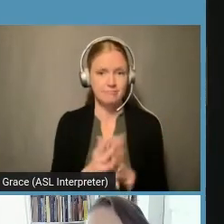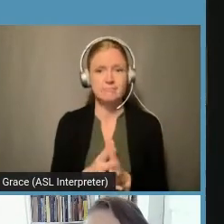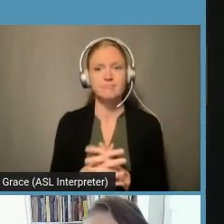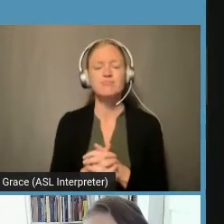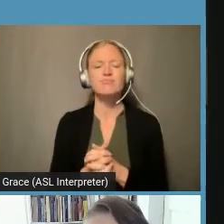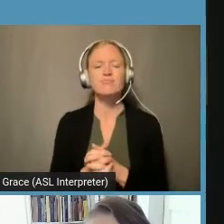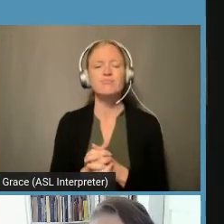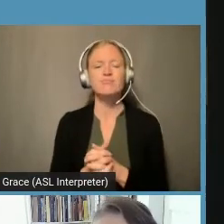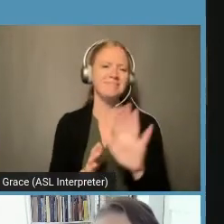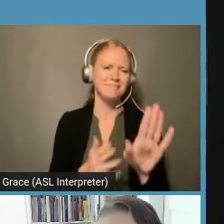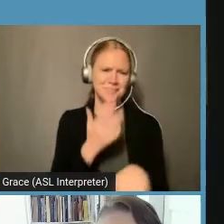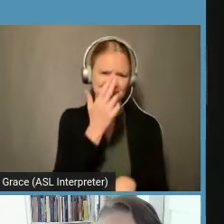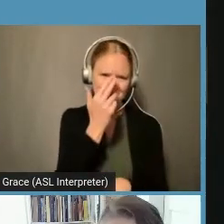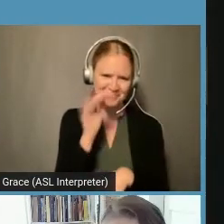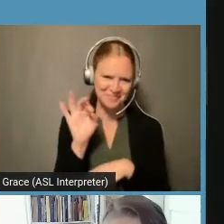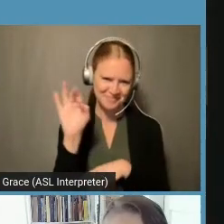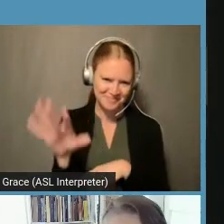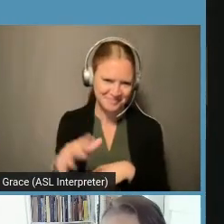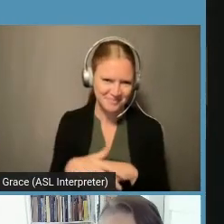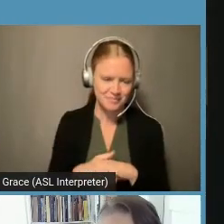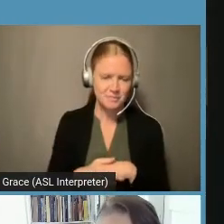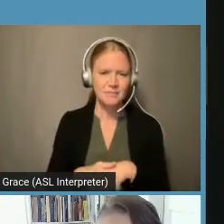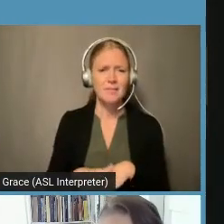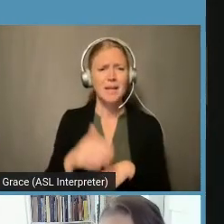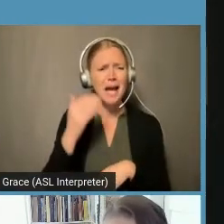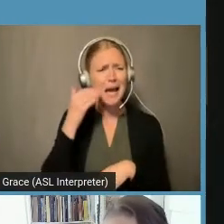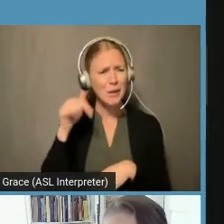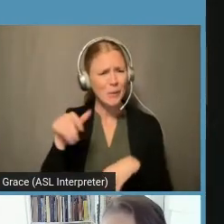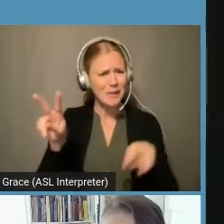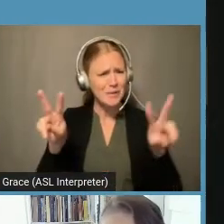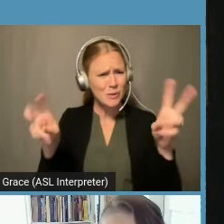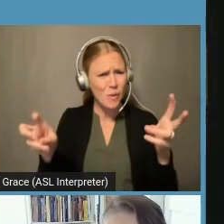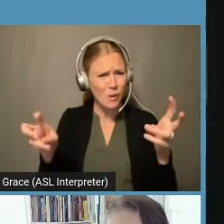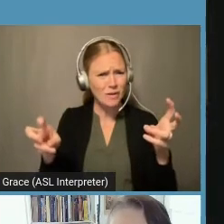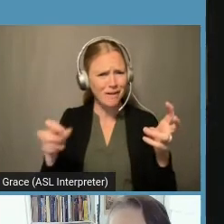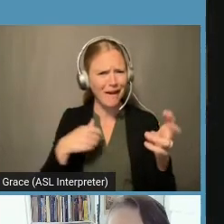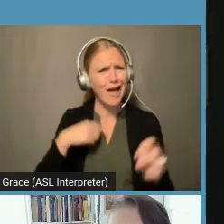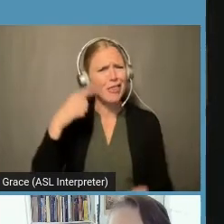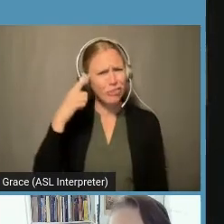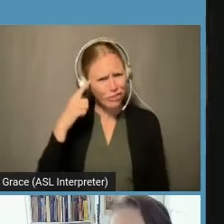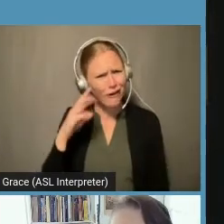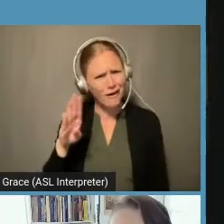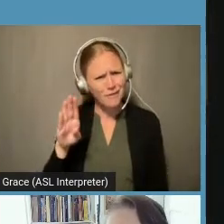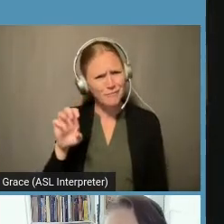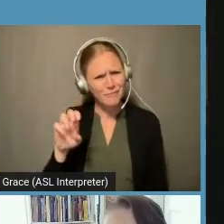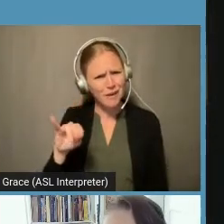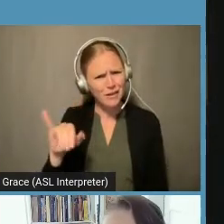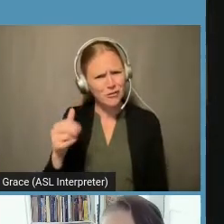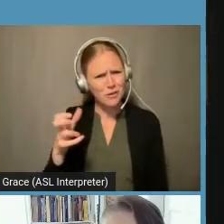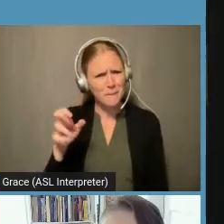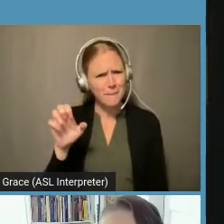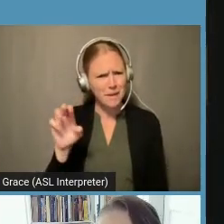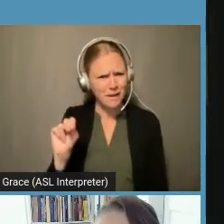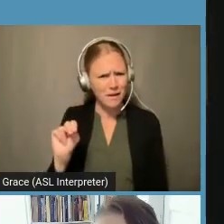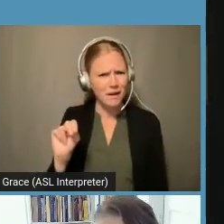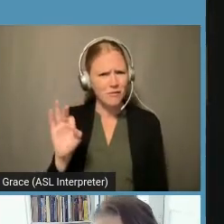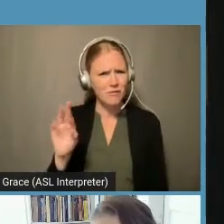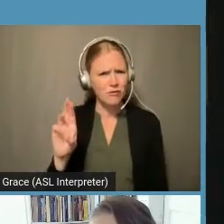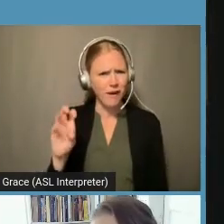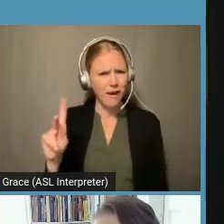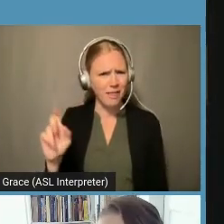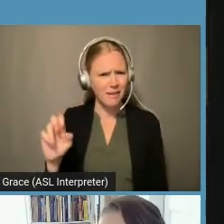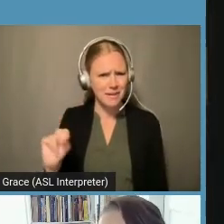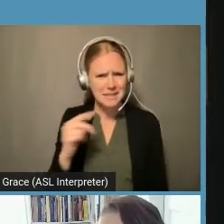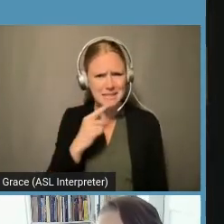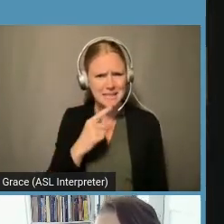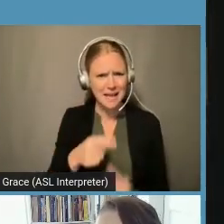a funny note, I knew this quote, and I was pretty sure Benjamin Franklin said it, and I thought, ooh, if I get this wrong,